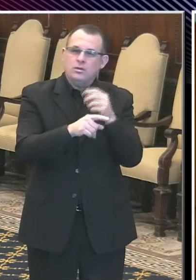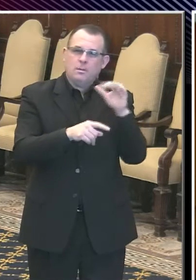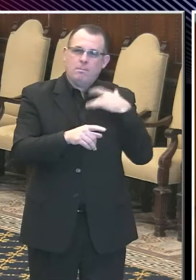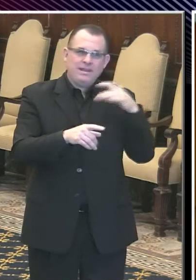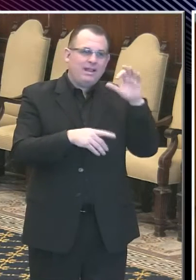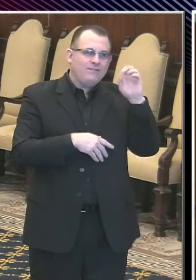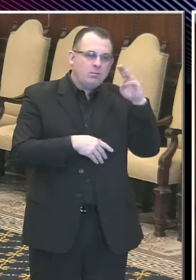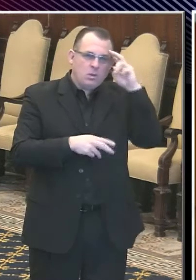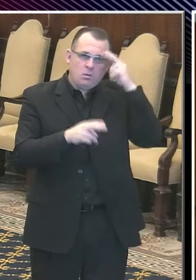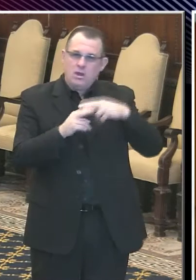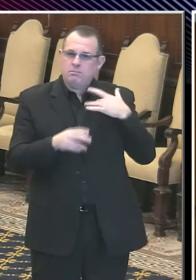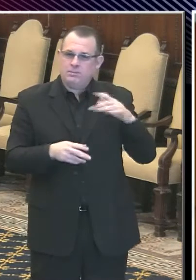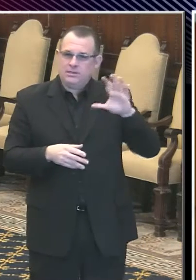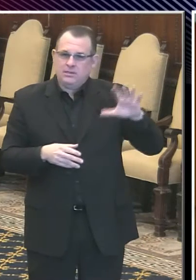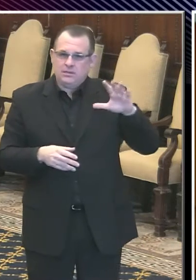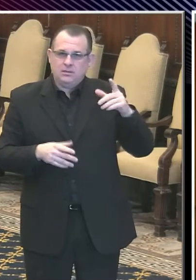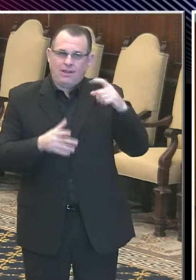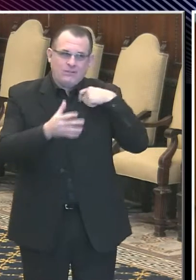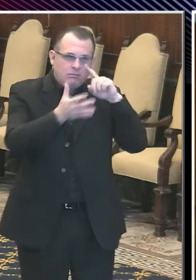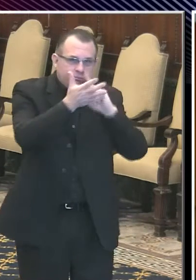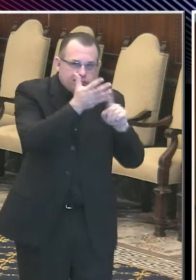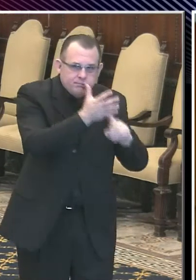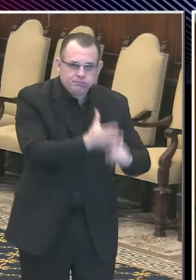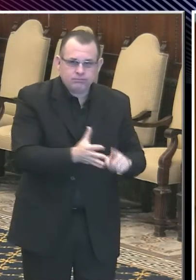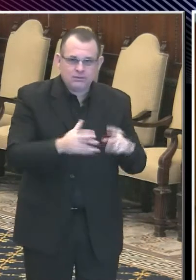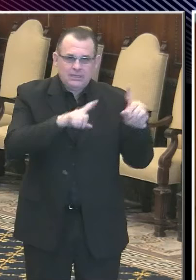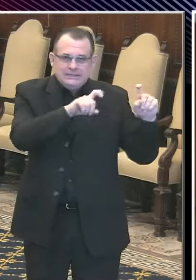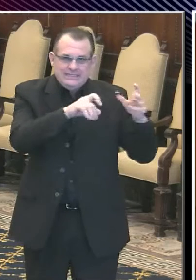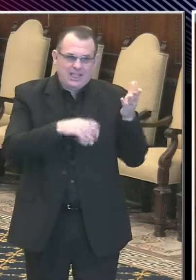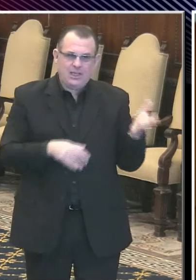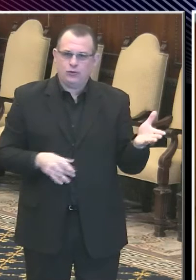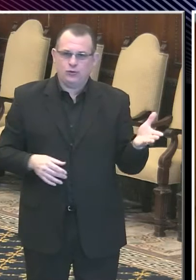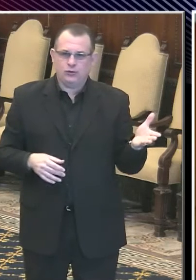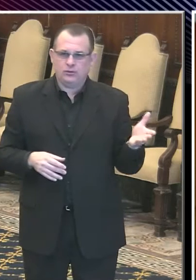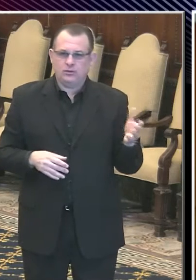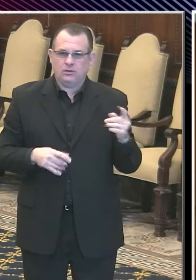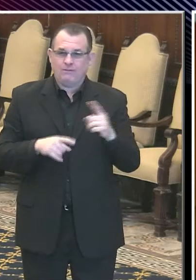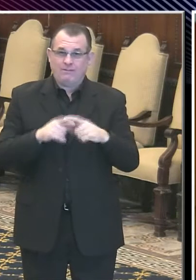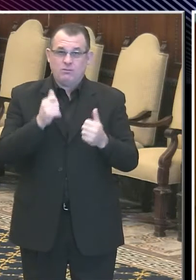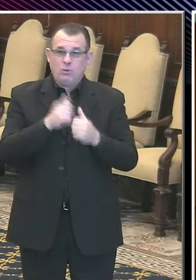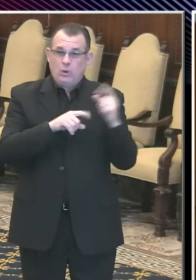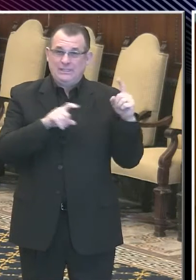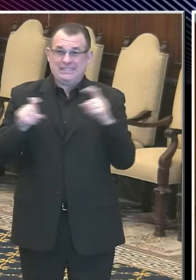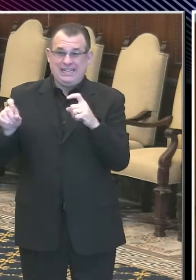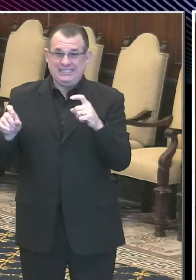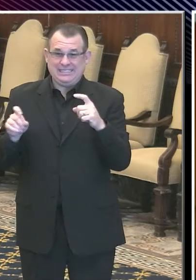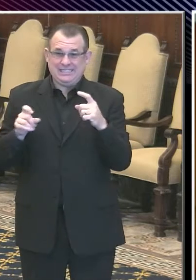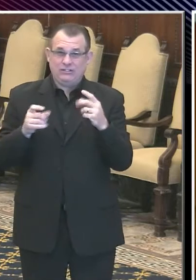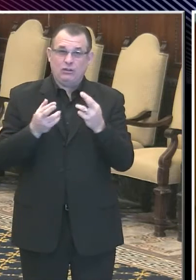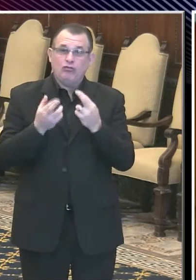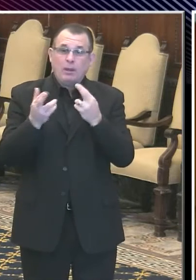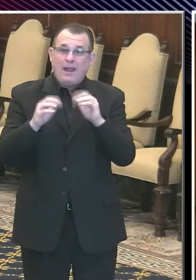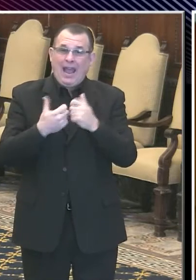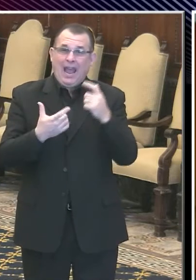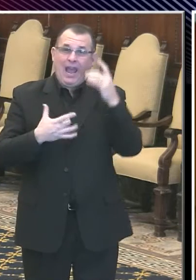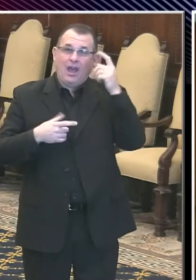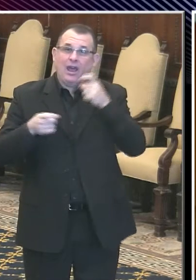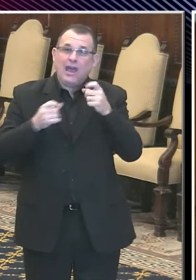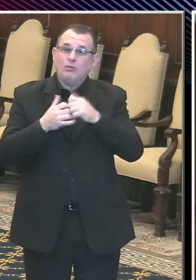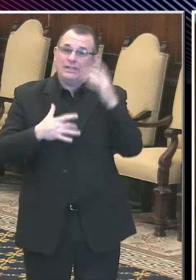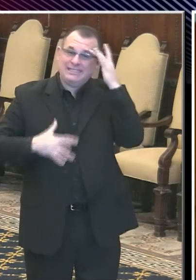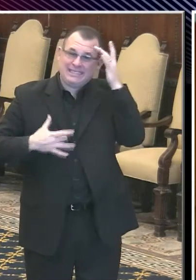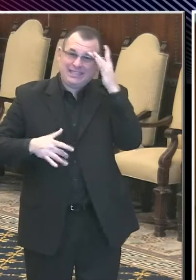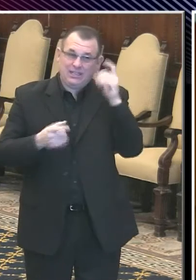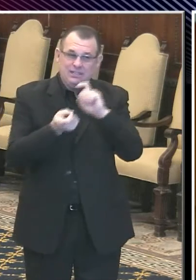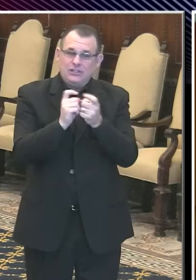the ability to test for influenza as well. But for most people, that testing doesn't change the recommendations about how they handle their illness. The same